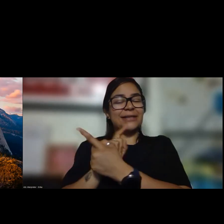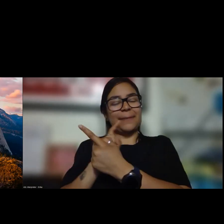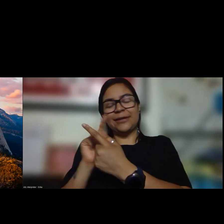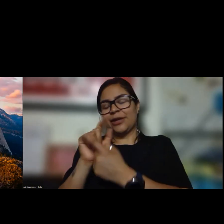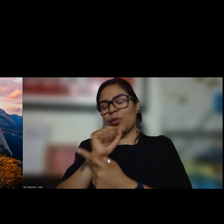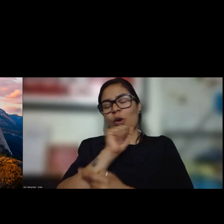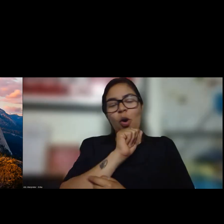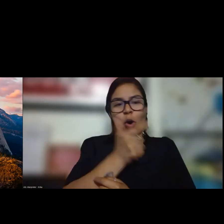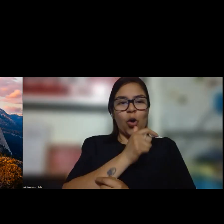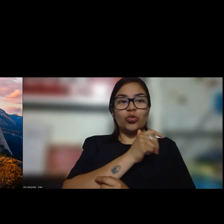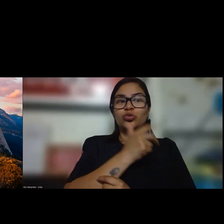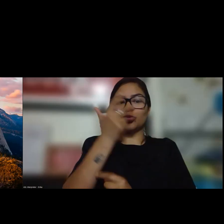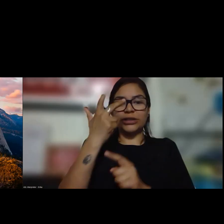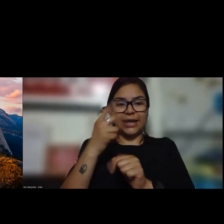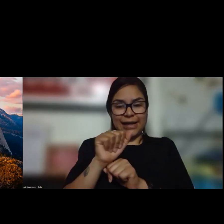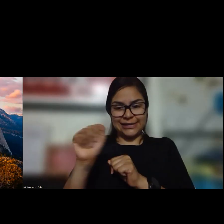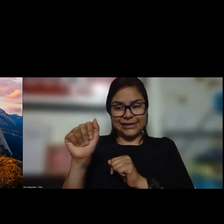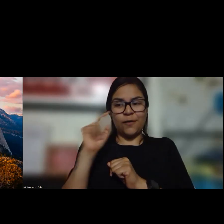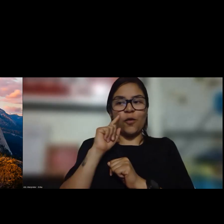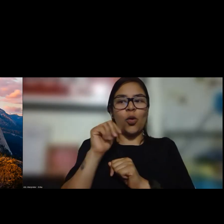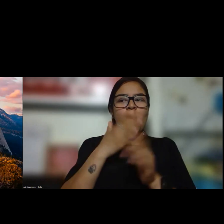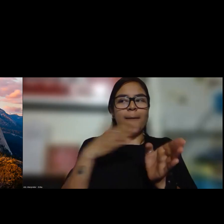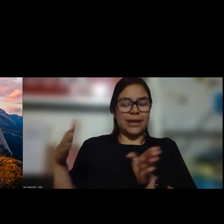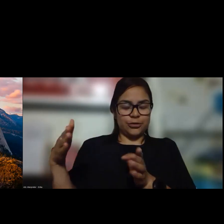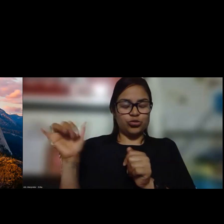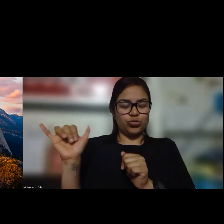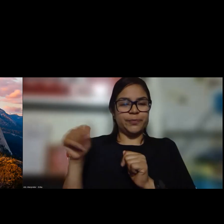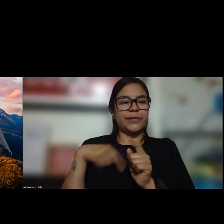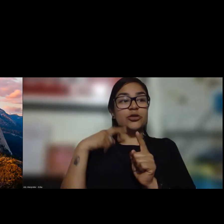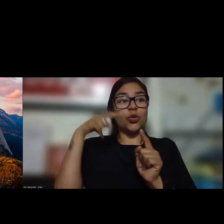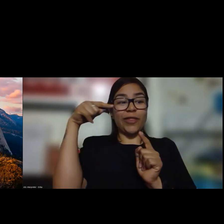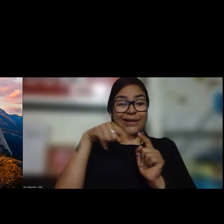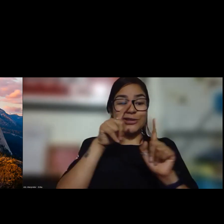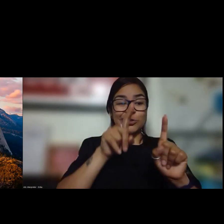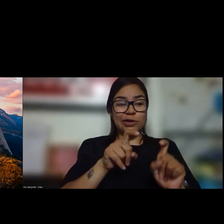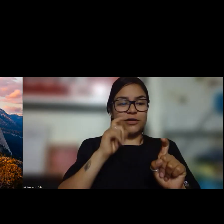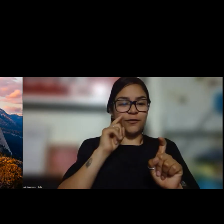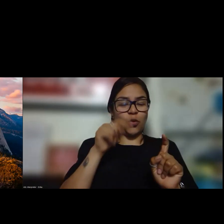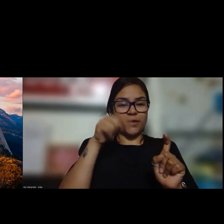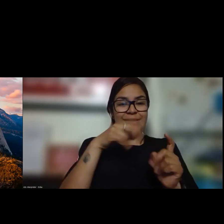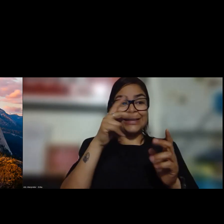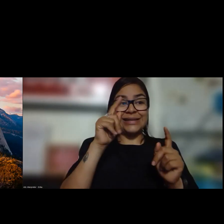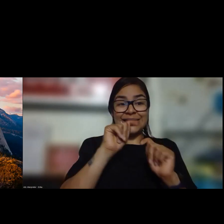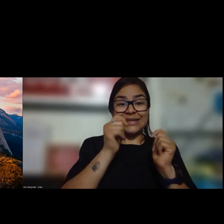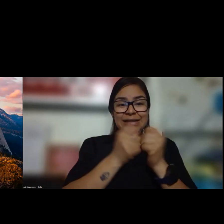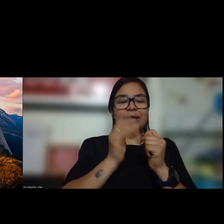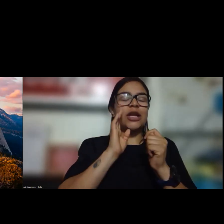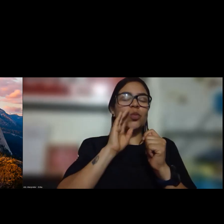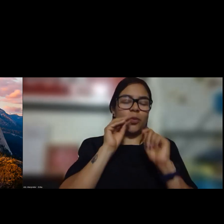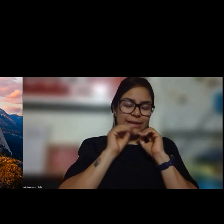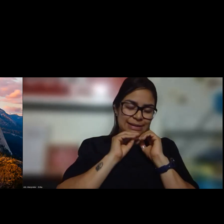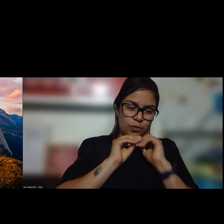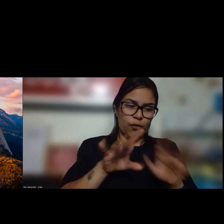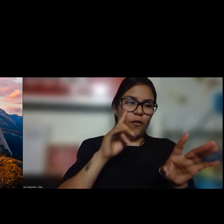AAA directors as well as our planners. And so this particular survey that's the POCO team will be sending out, it will be going to all members